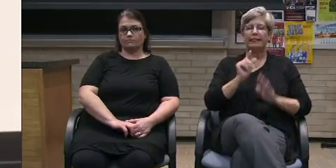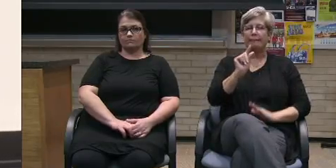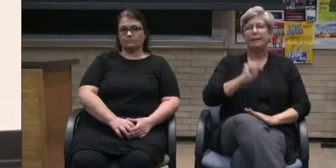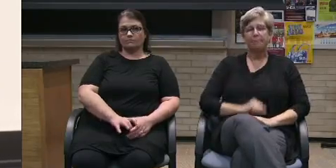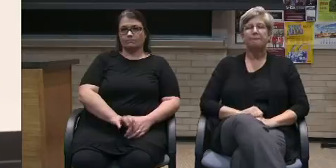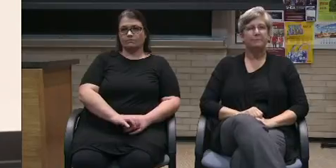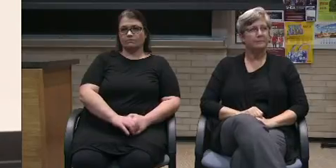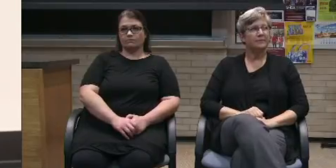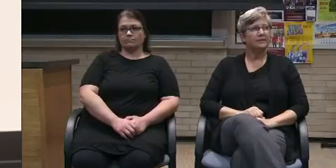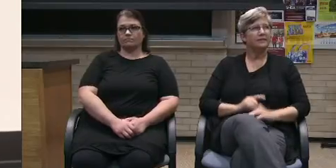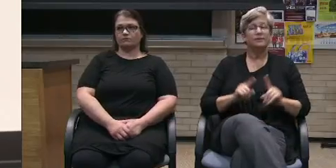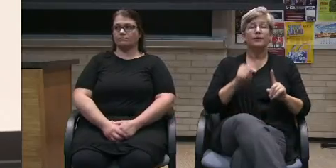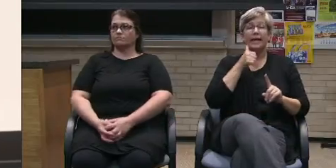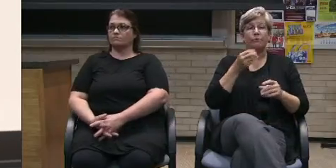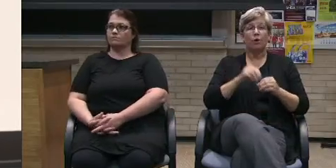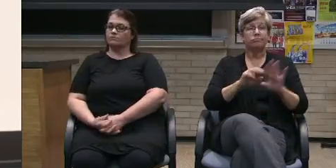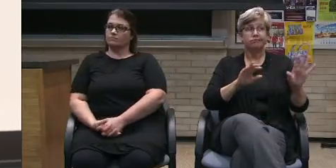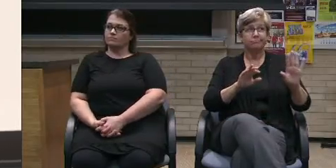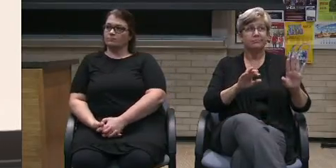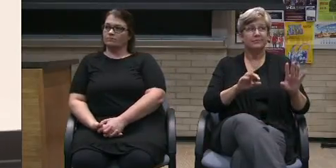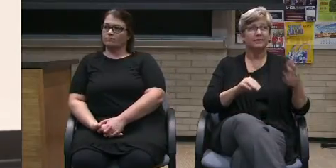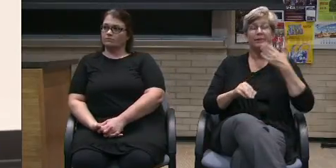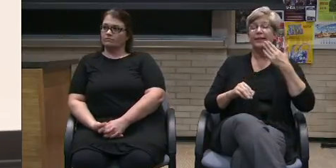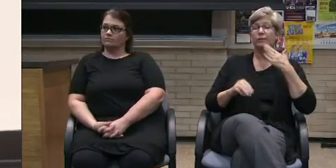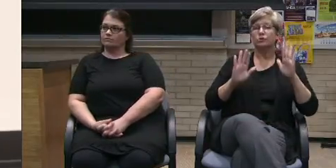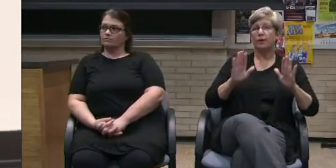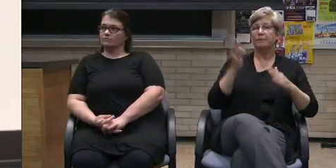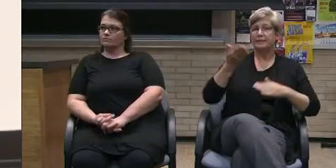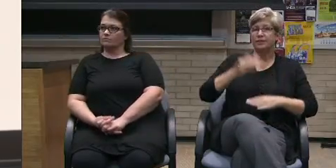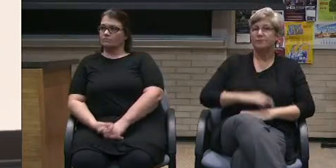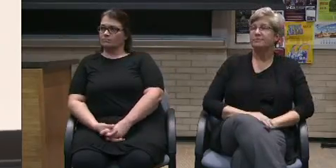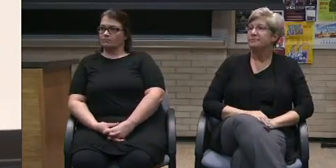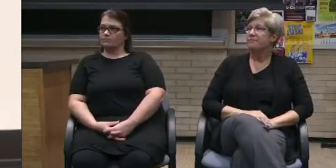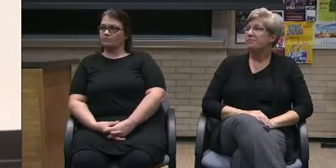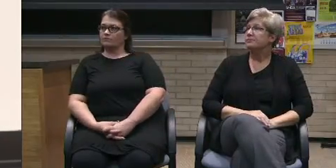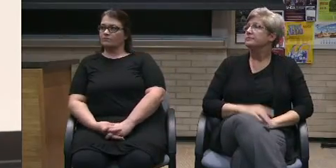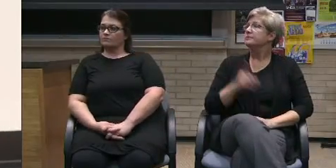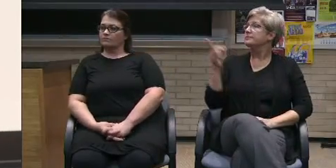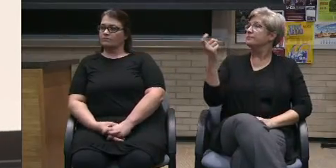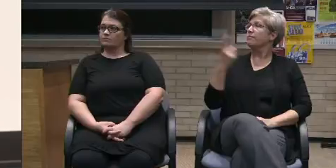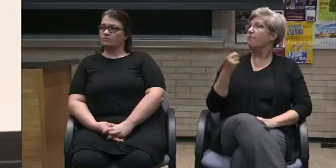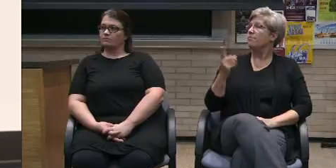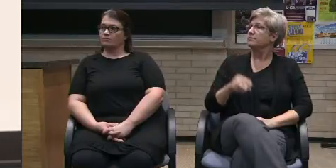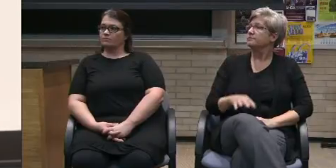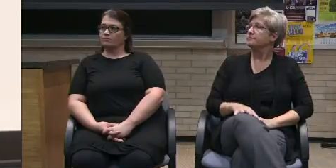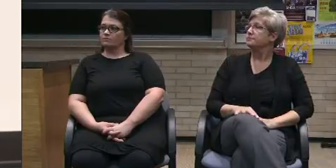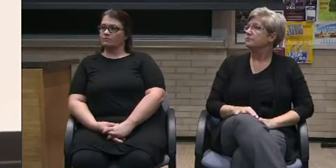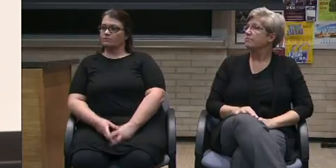So, I'm no longer, so that's not that complicated. Thank you. Thanks, you. Yes?